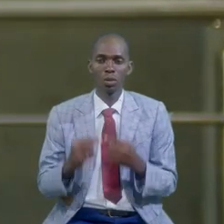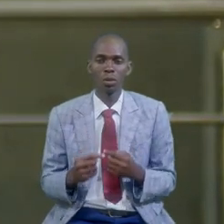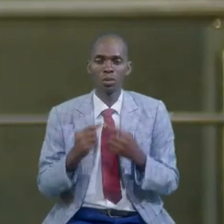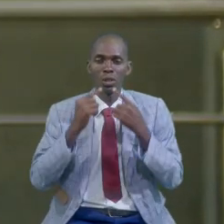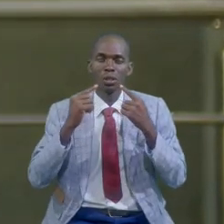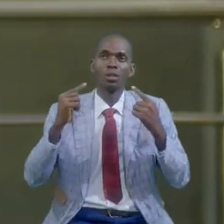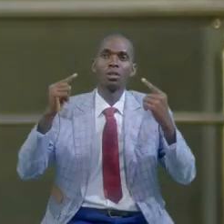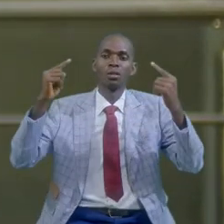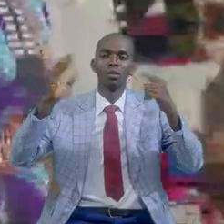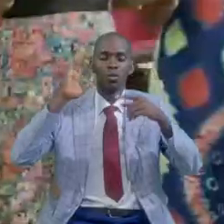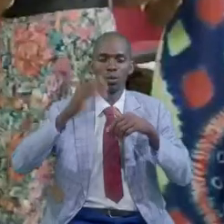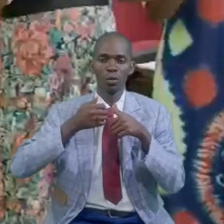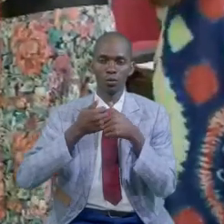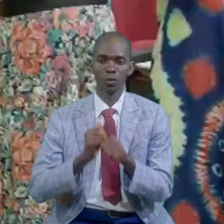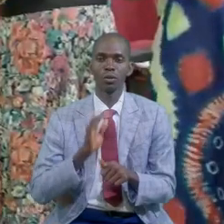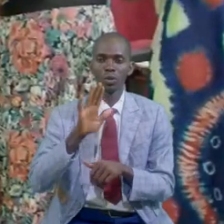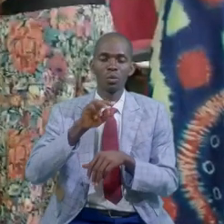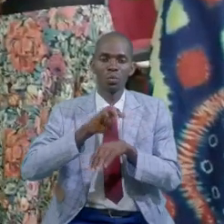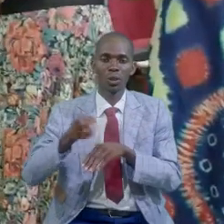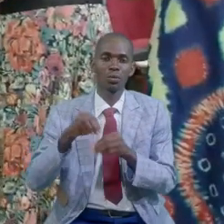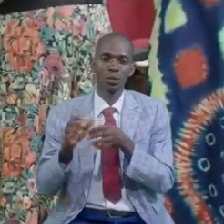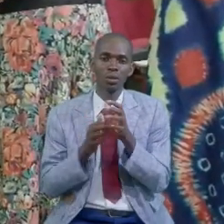success will follow your ministry. Amen.